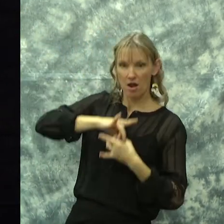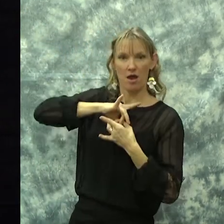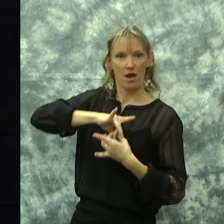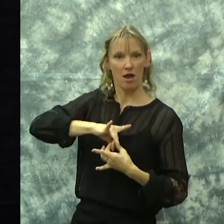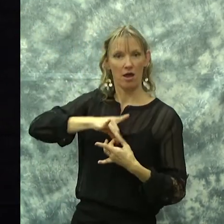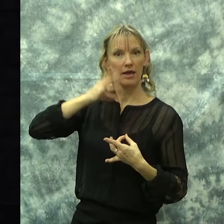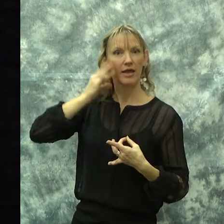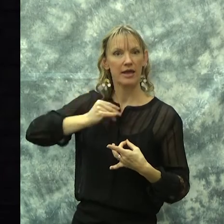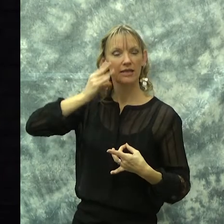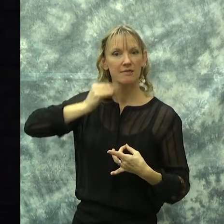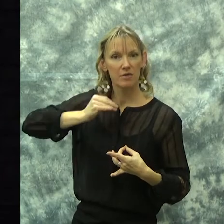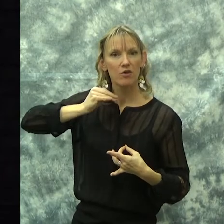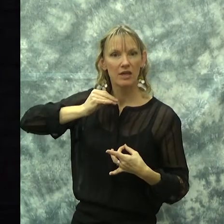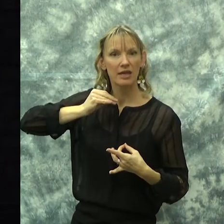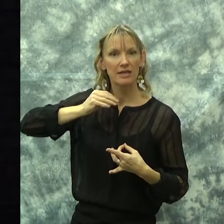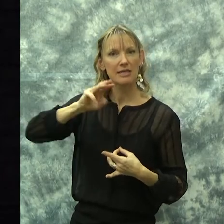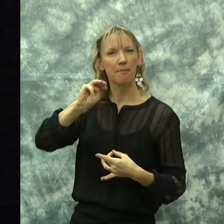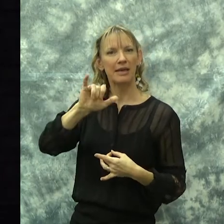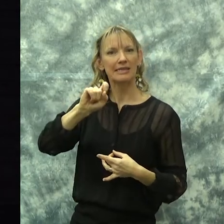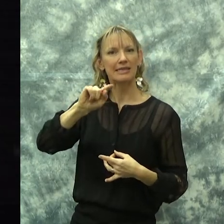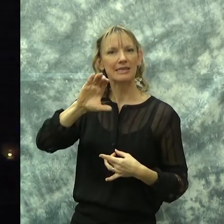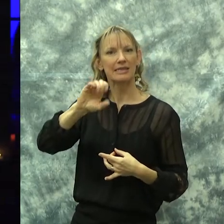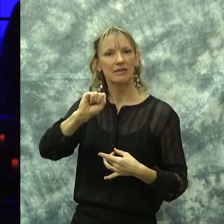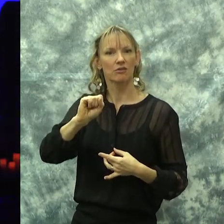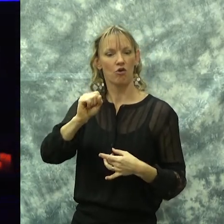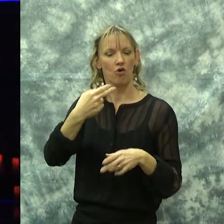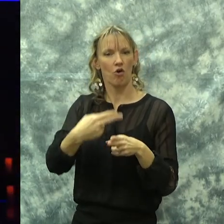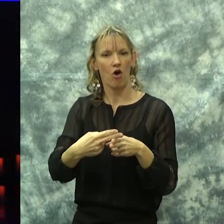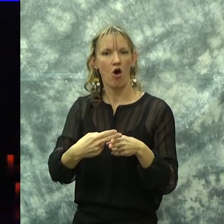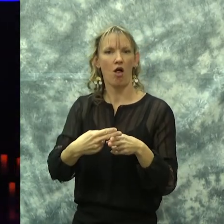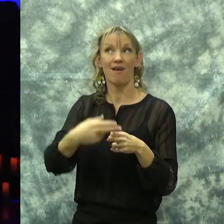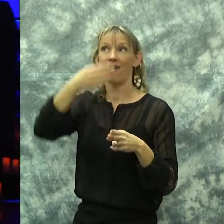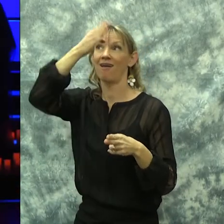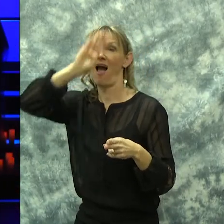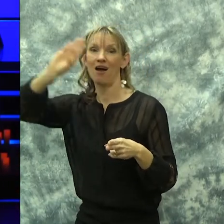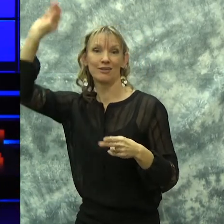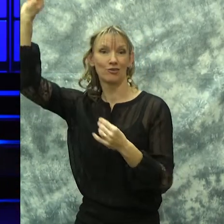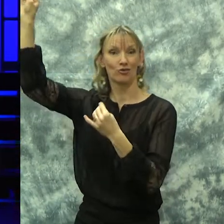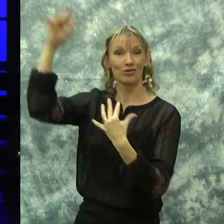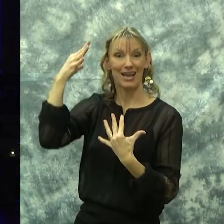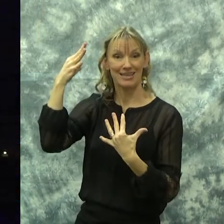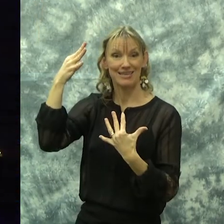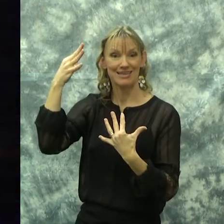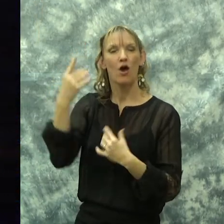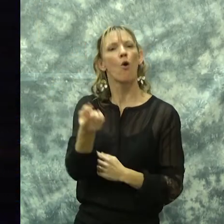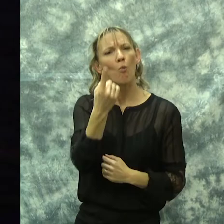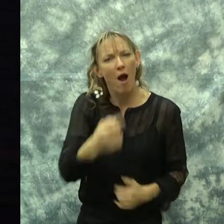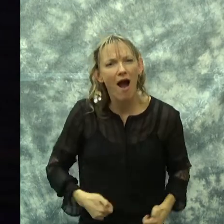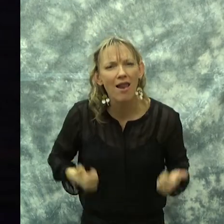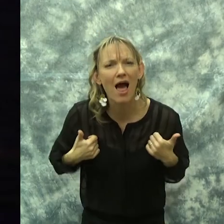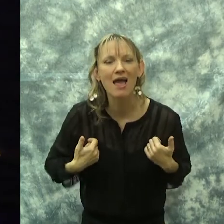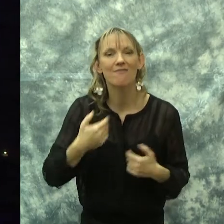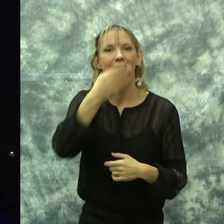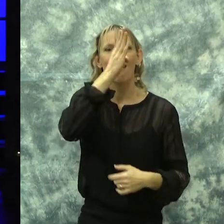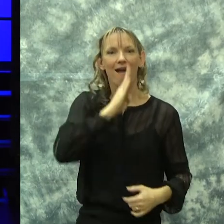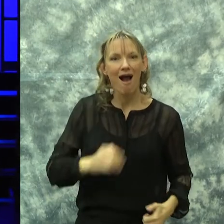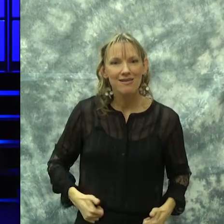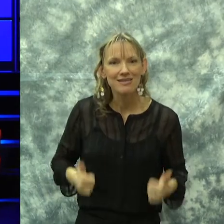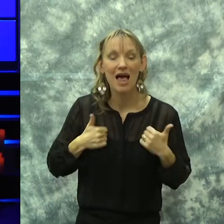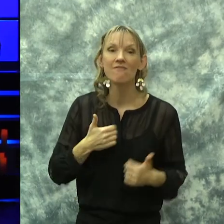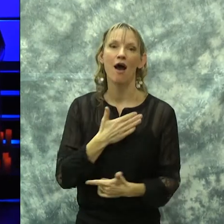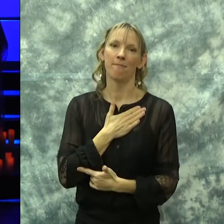you experience what the mystics have called the grace of God. One life, God's